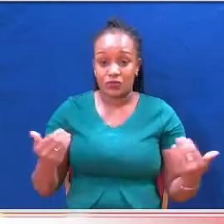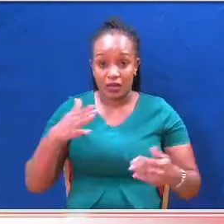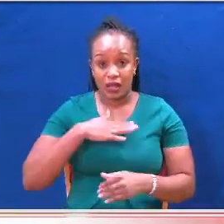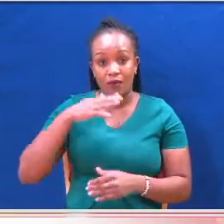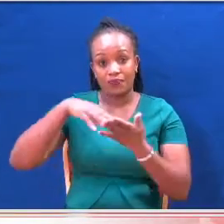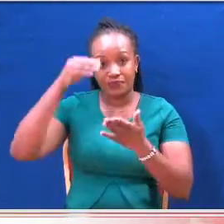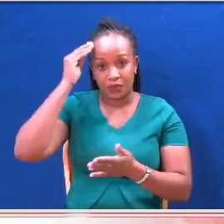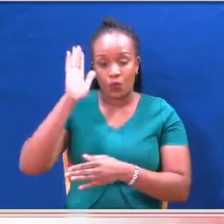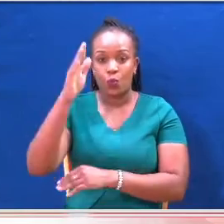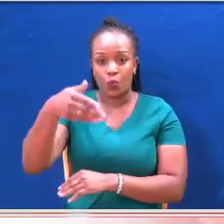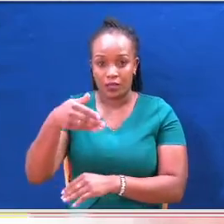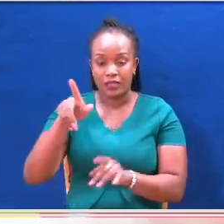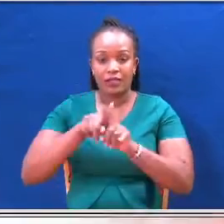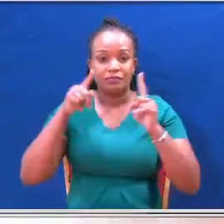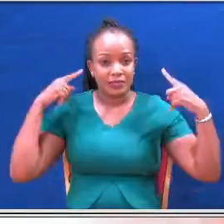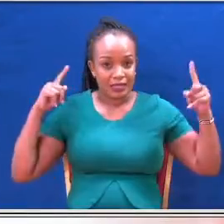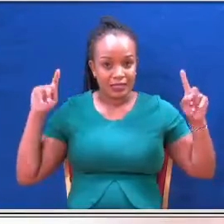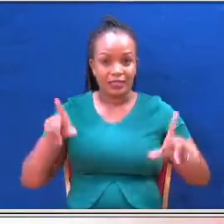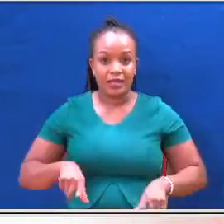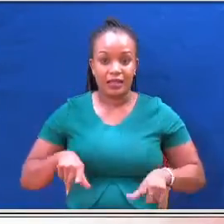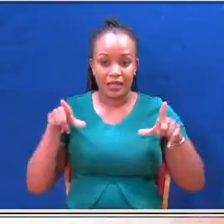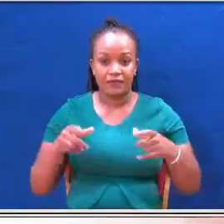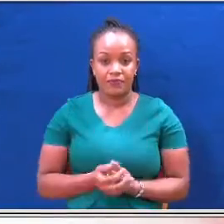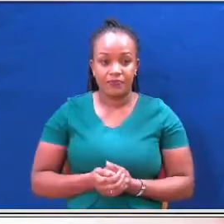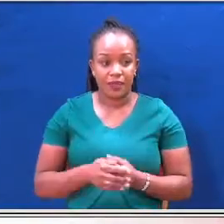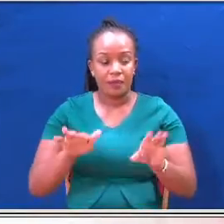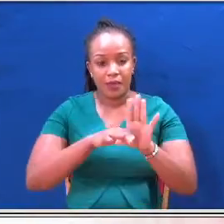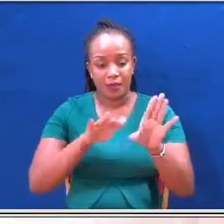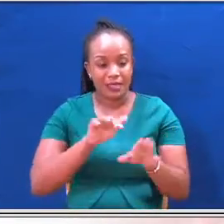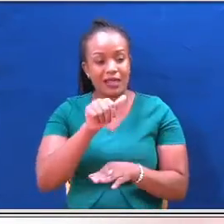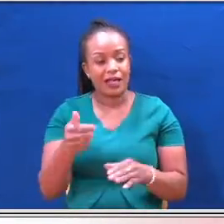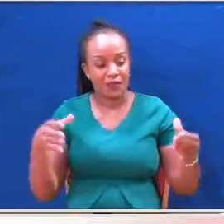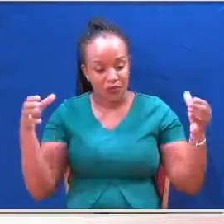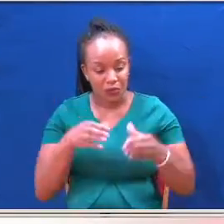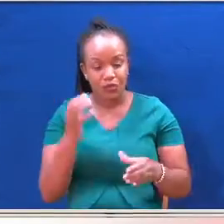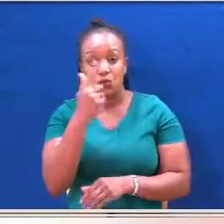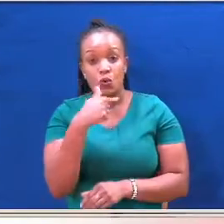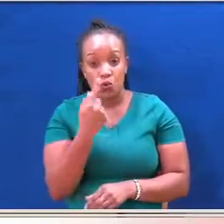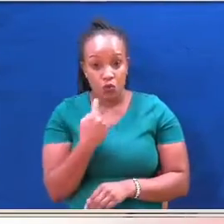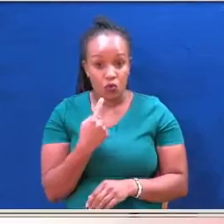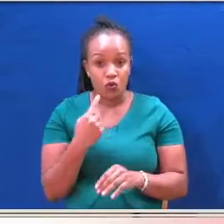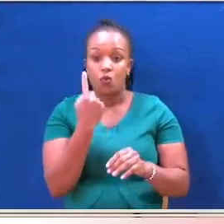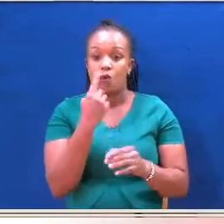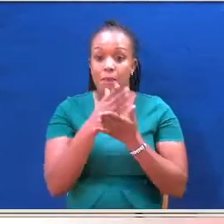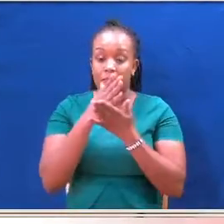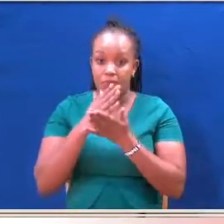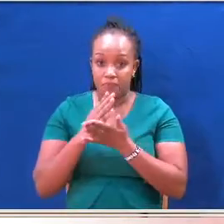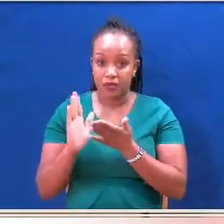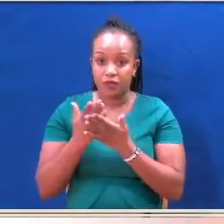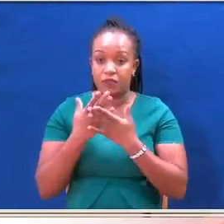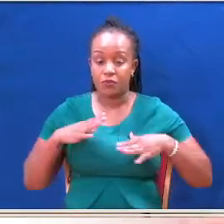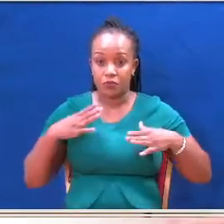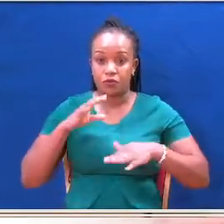na watatoboa maishani. Meanwhile, other members of the community, who among their thousand to receive